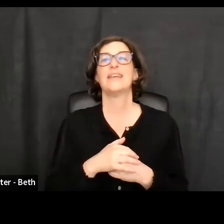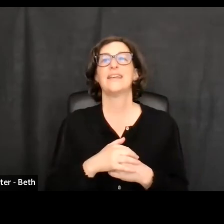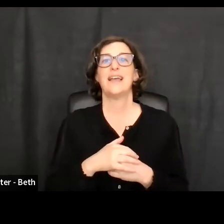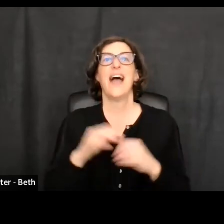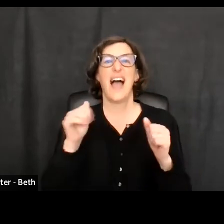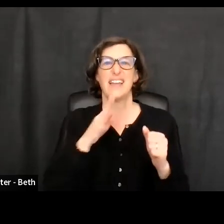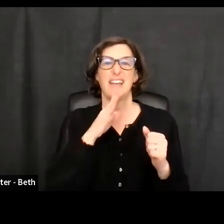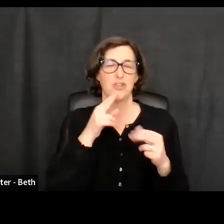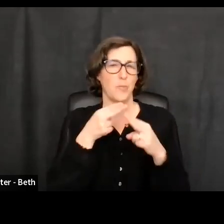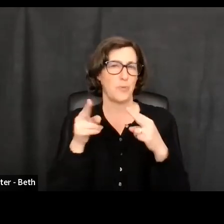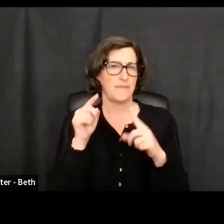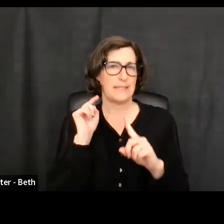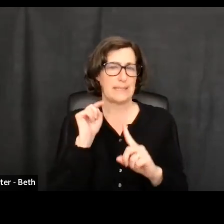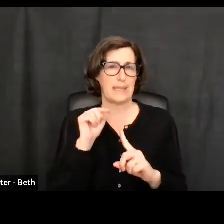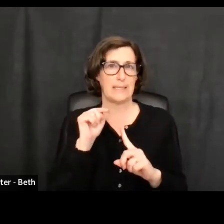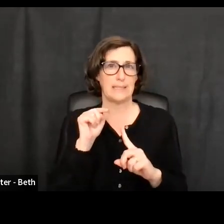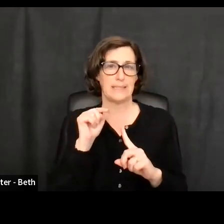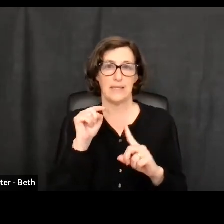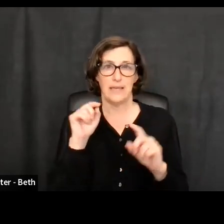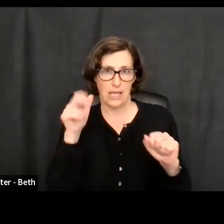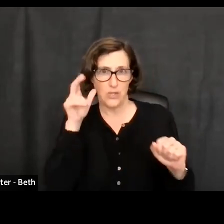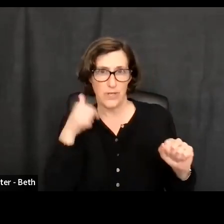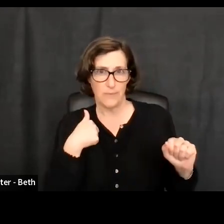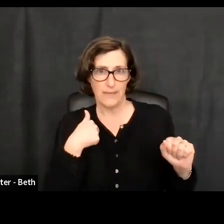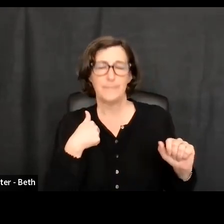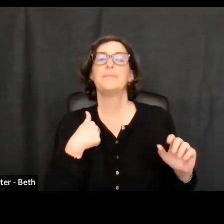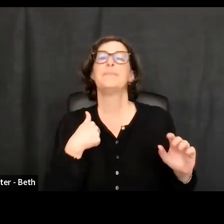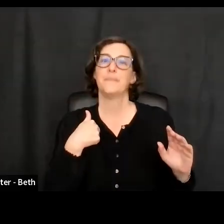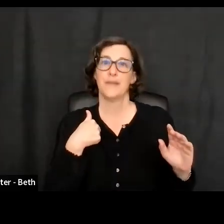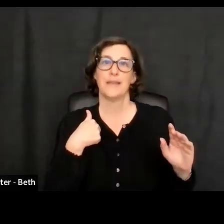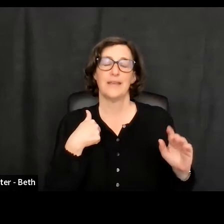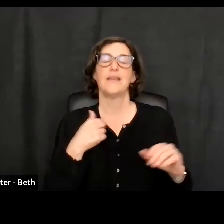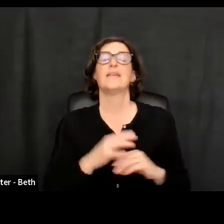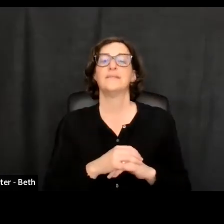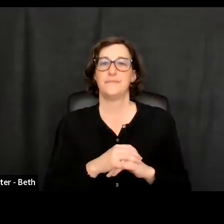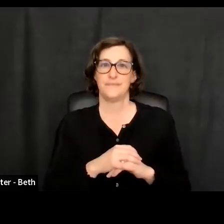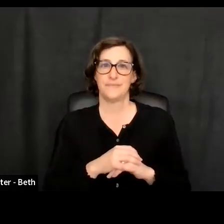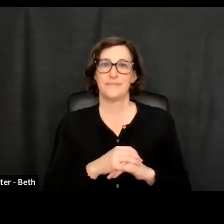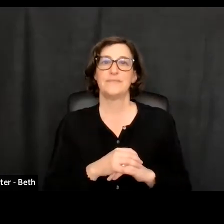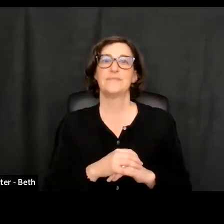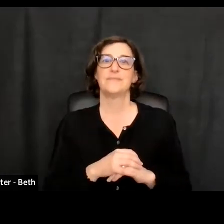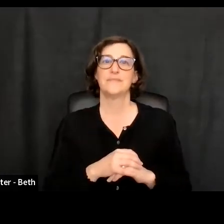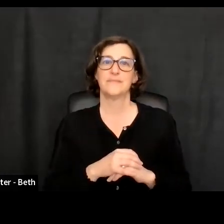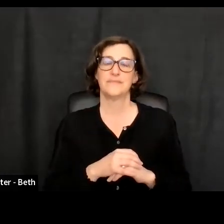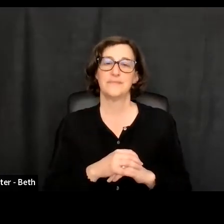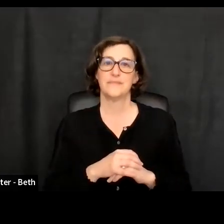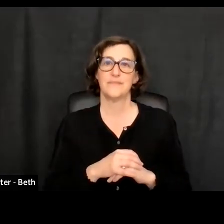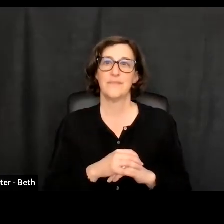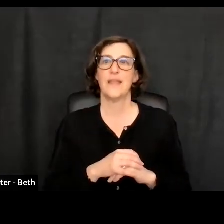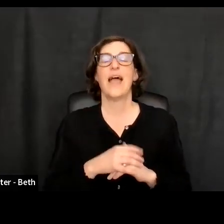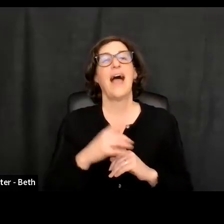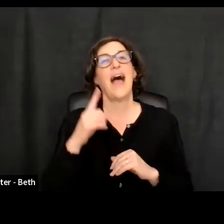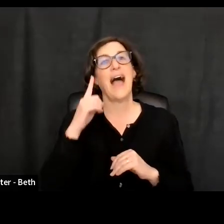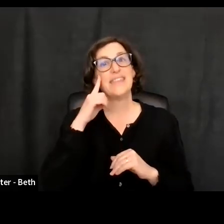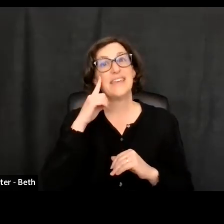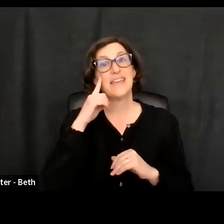talk briefly to this. Am I clear? I'm driving through a storm, so I might be choppy. Okay. Perfect. I think as